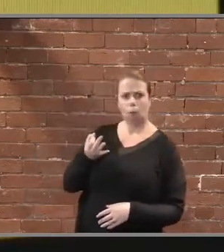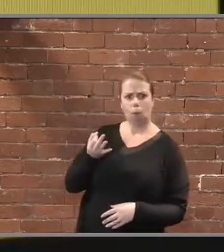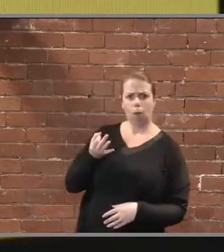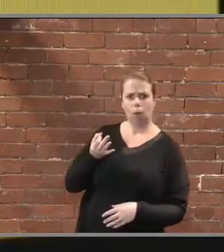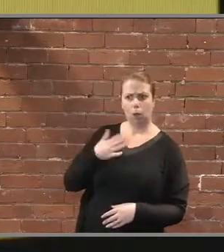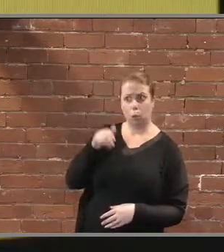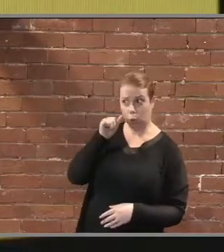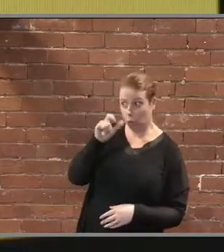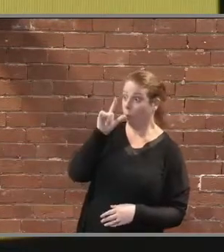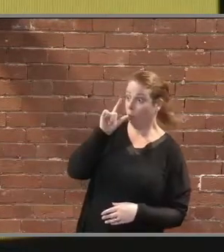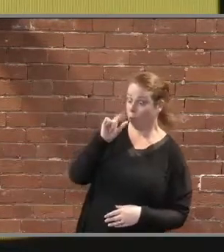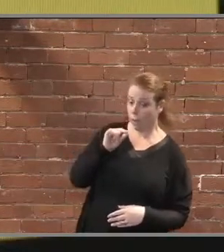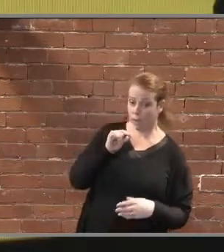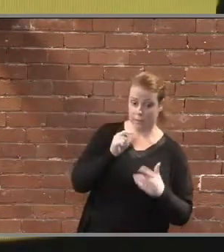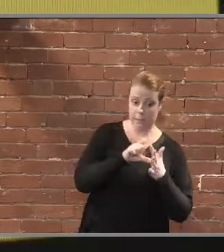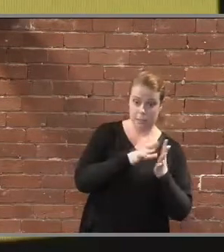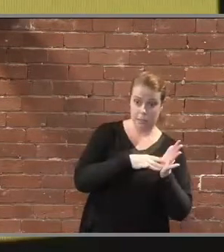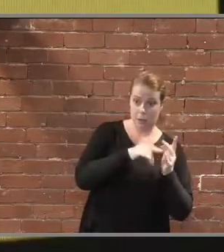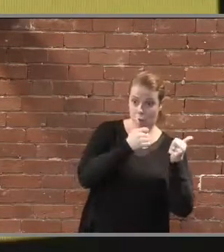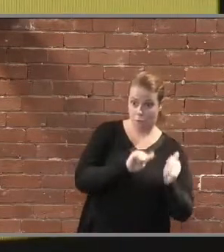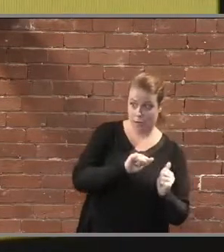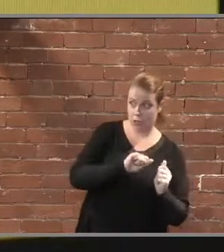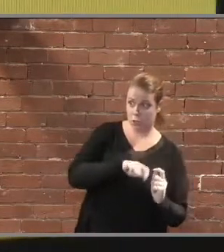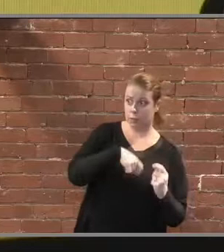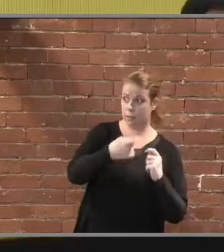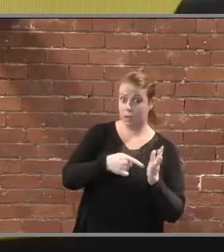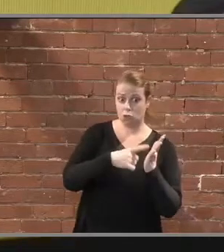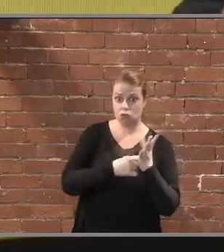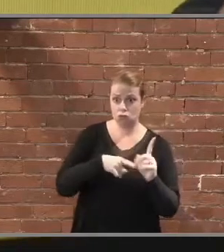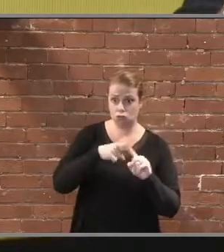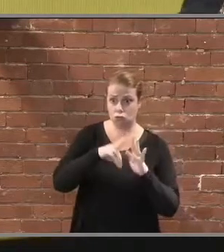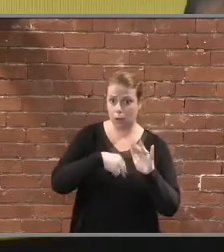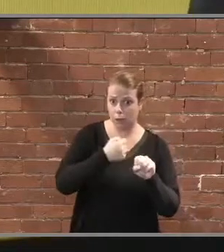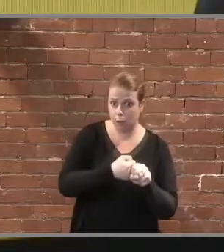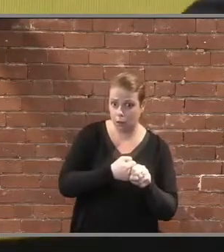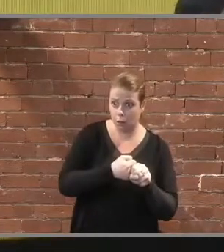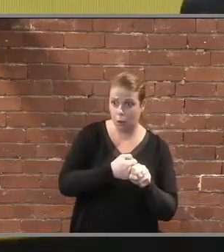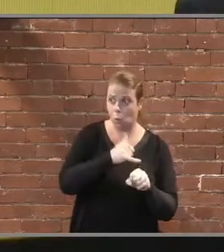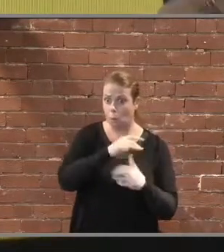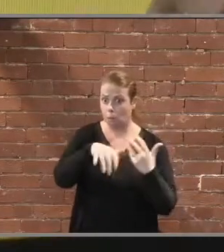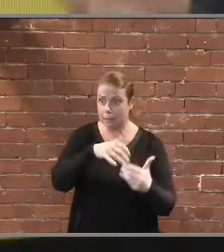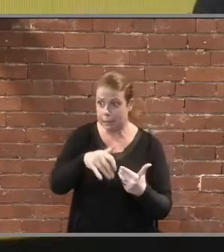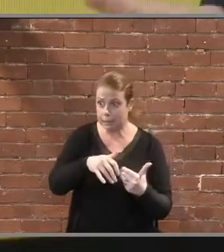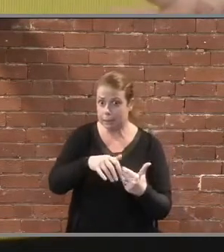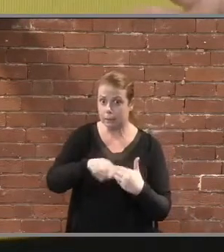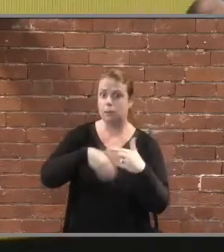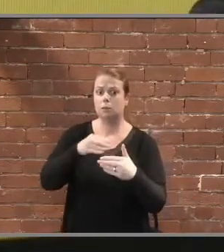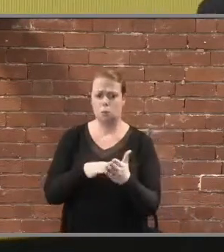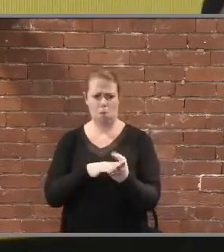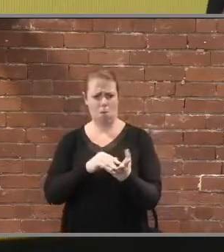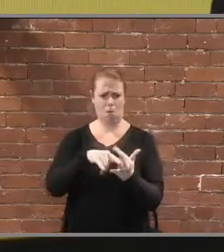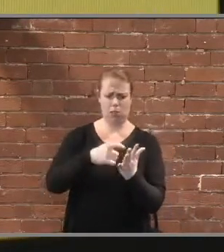if we can move from demoing into tracking. Can we move from tracking into mixing? Can we move from mixing into